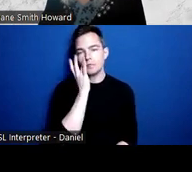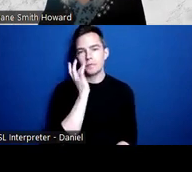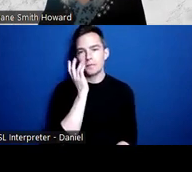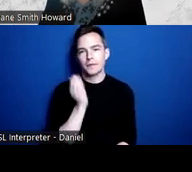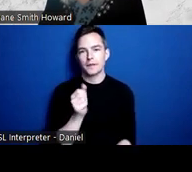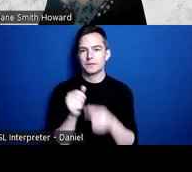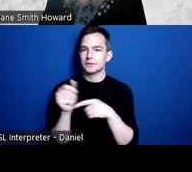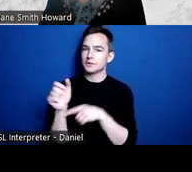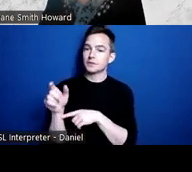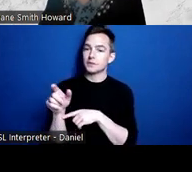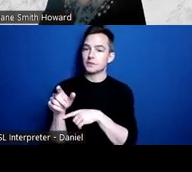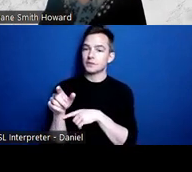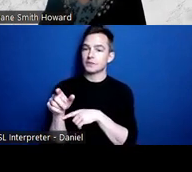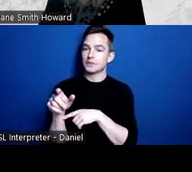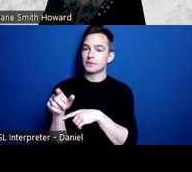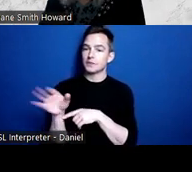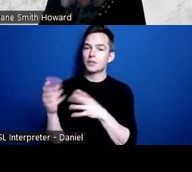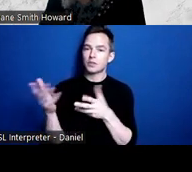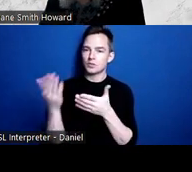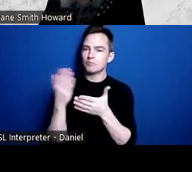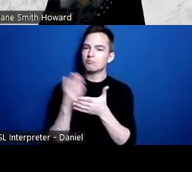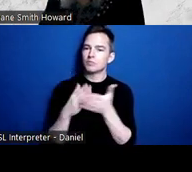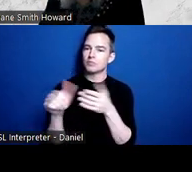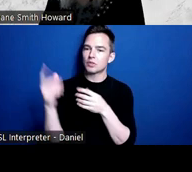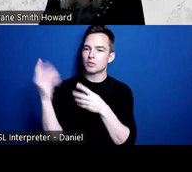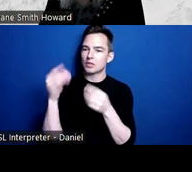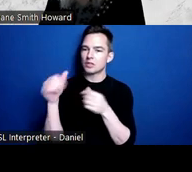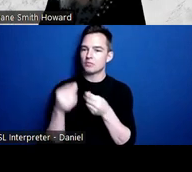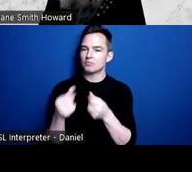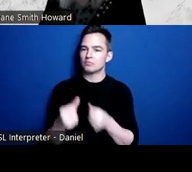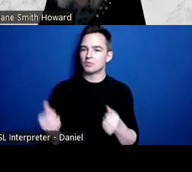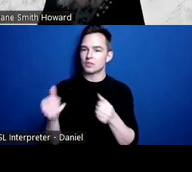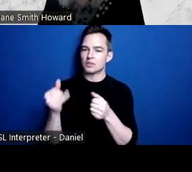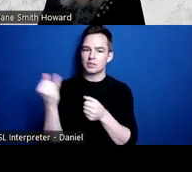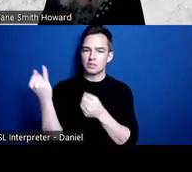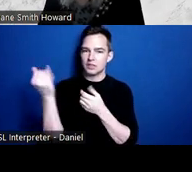But if anyone's got some thoughts on other solutions to solving that problem, that would be great.